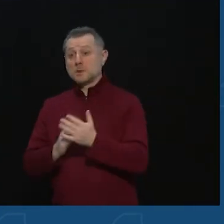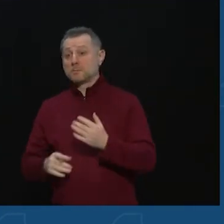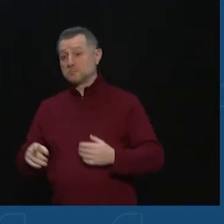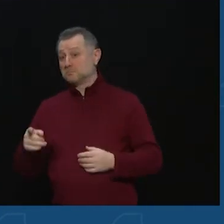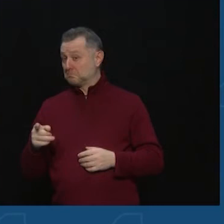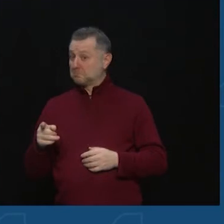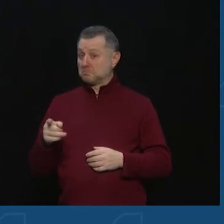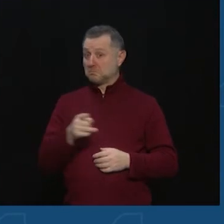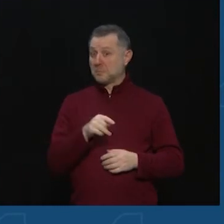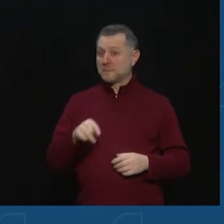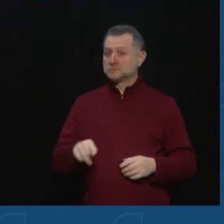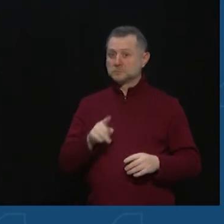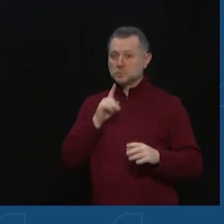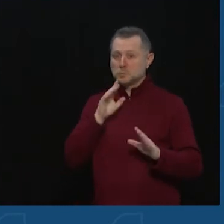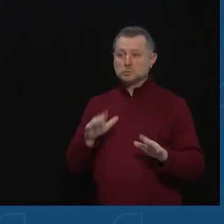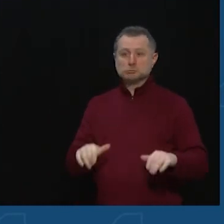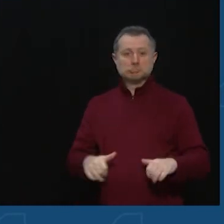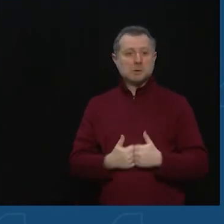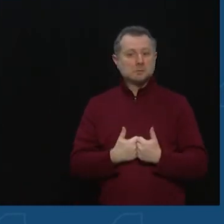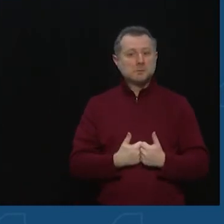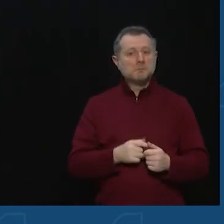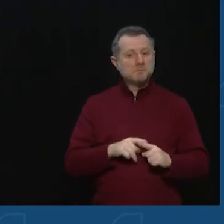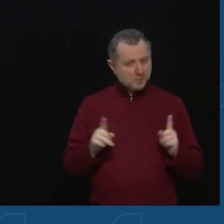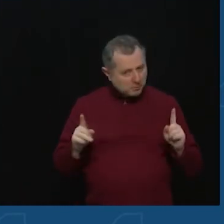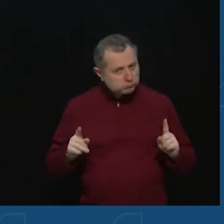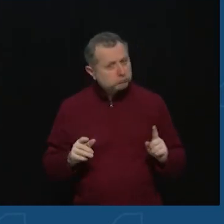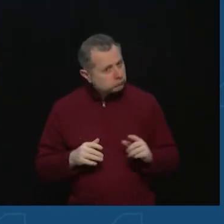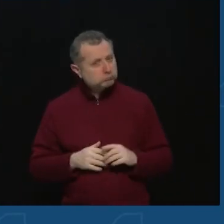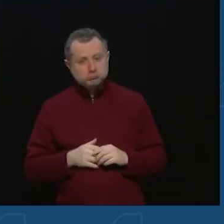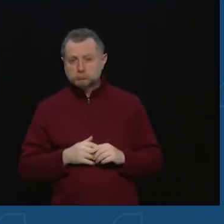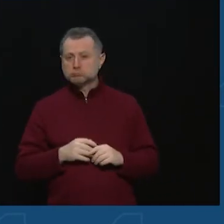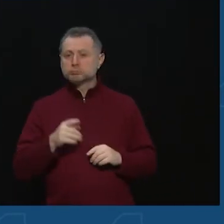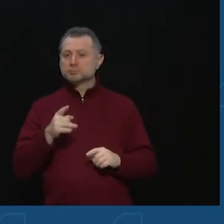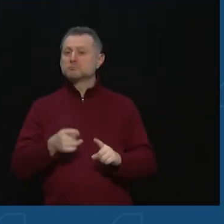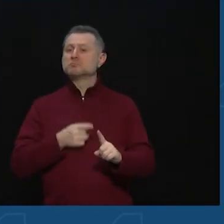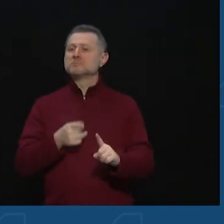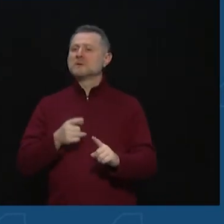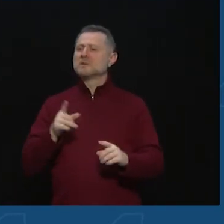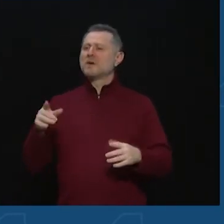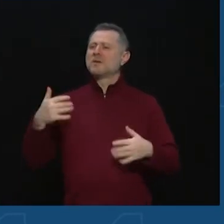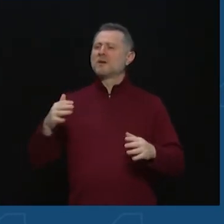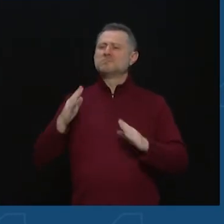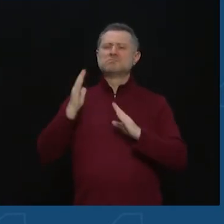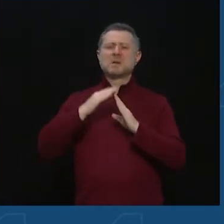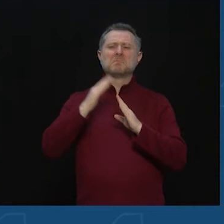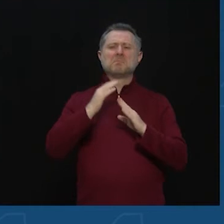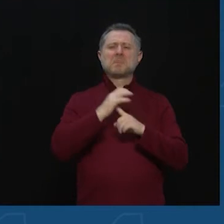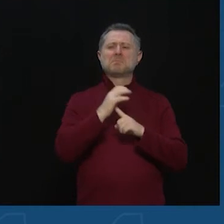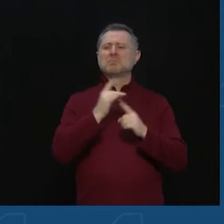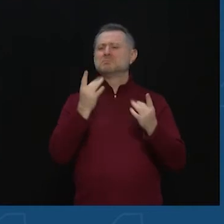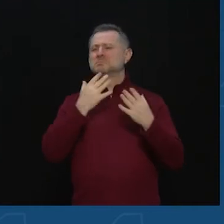But at the bottom of it all, you're the finest public servants our state has to offer.